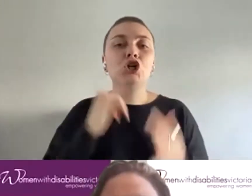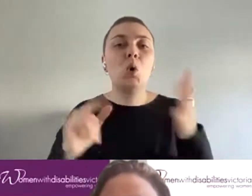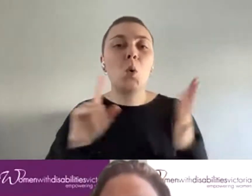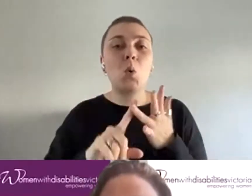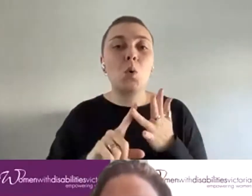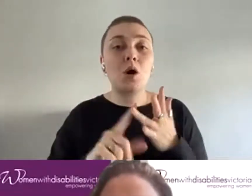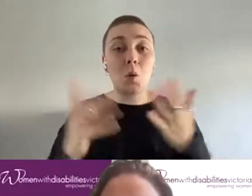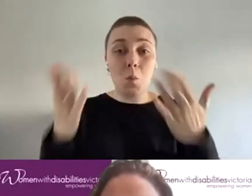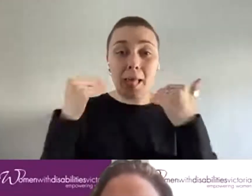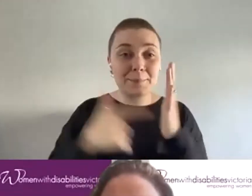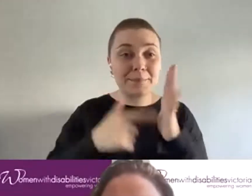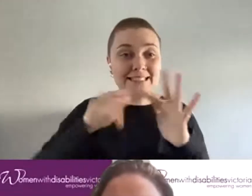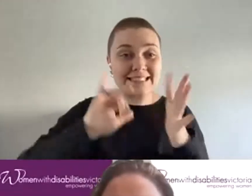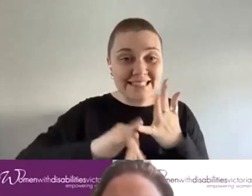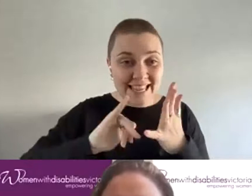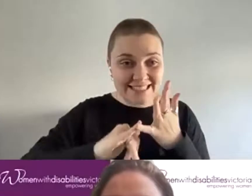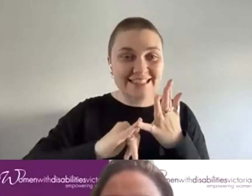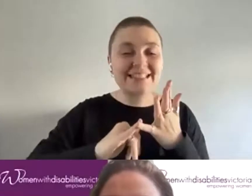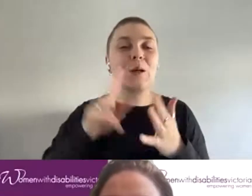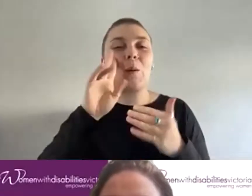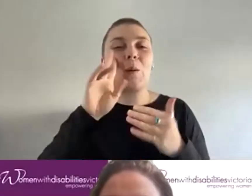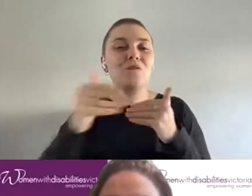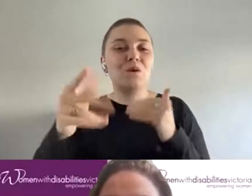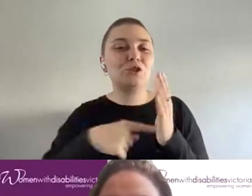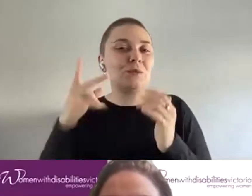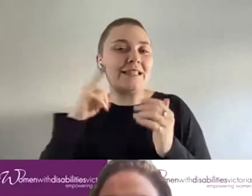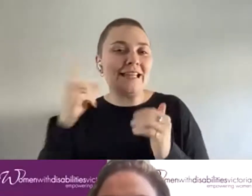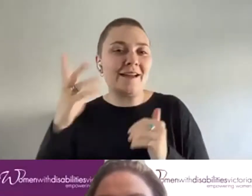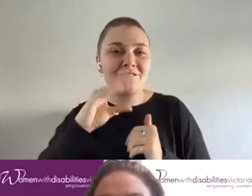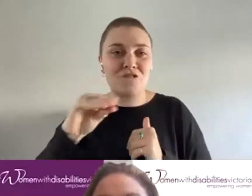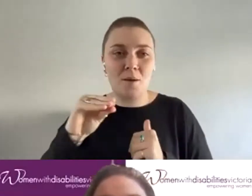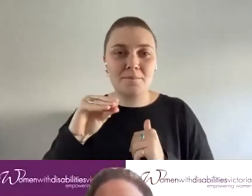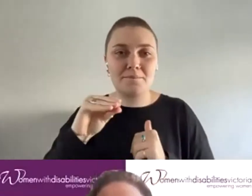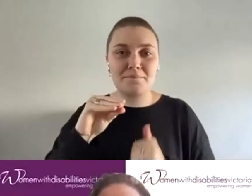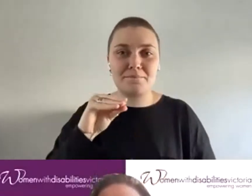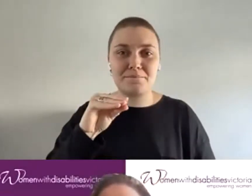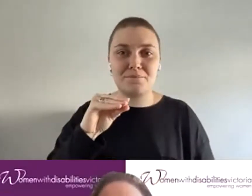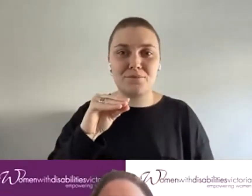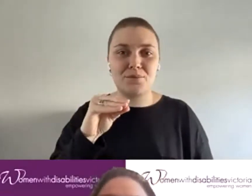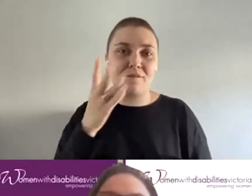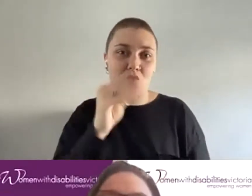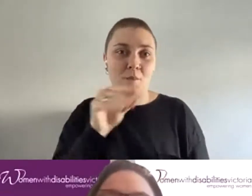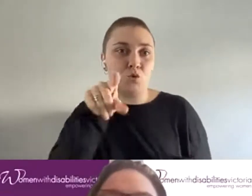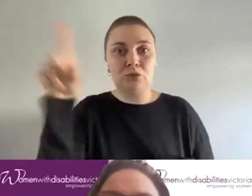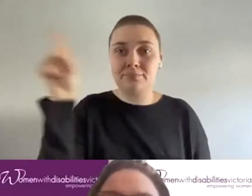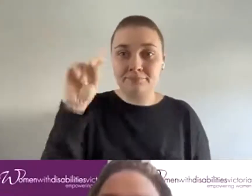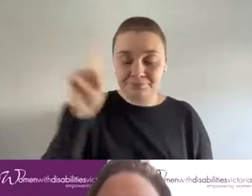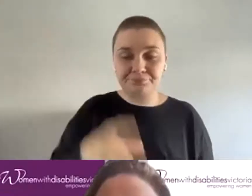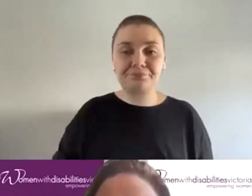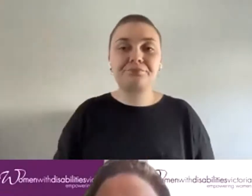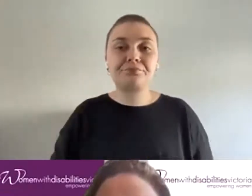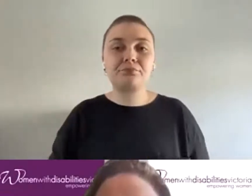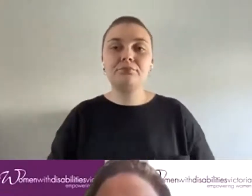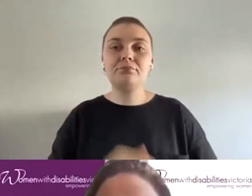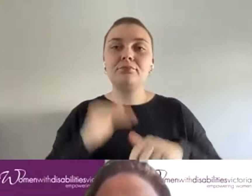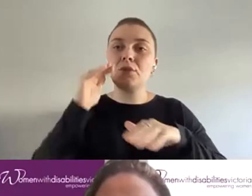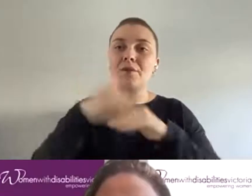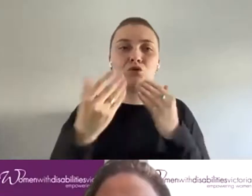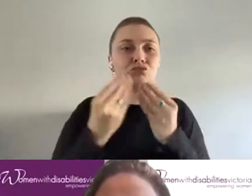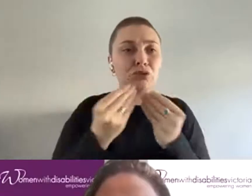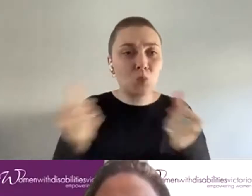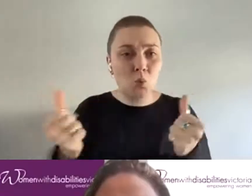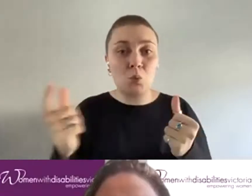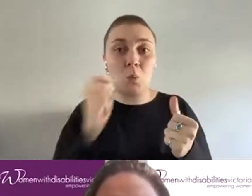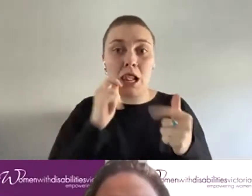Welcome, Tess, and we look forward to hearing from you today about the resources that we're